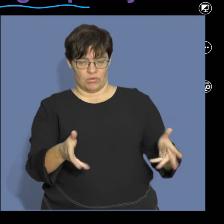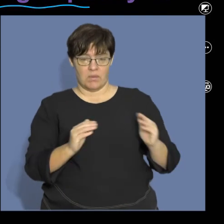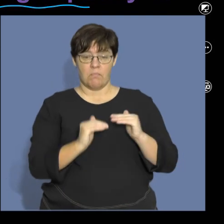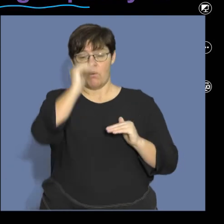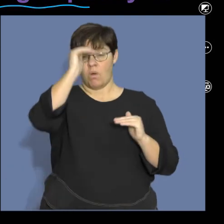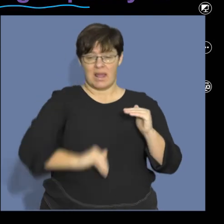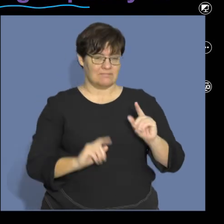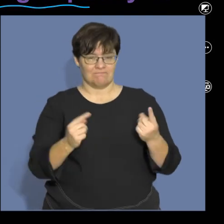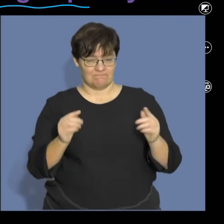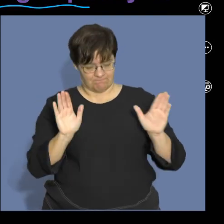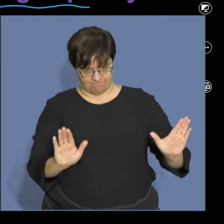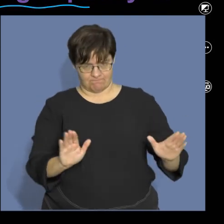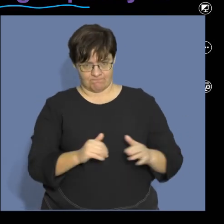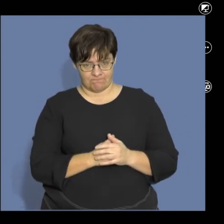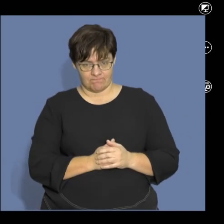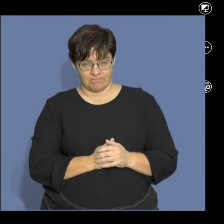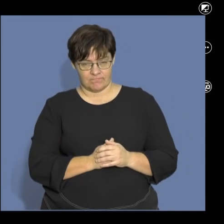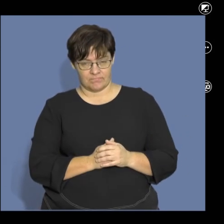or number of individuals.